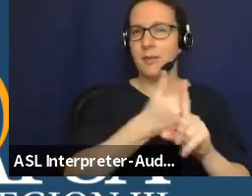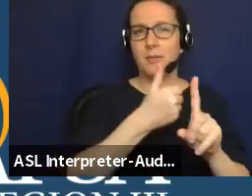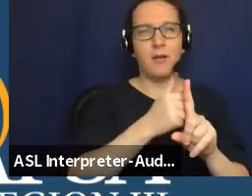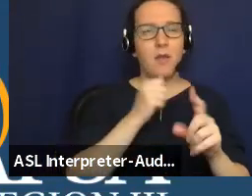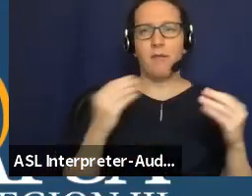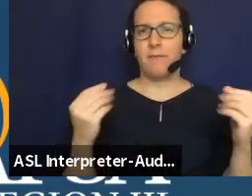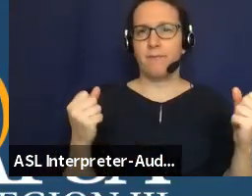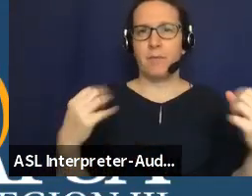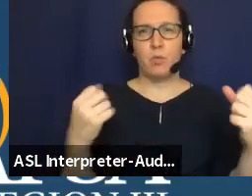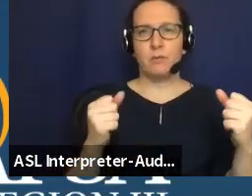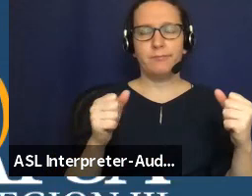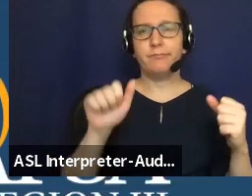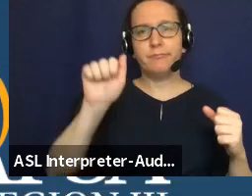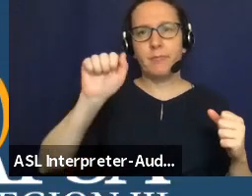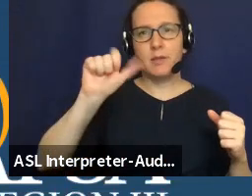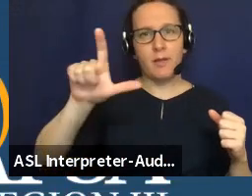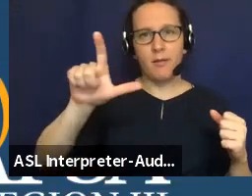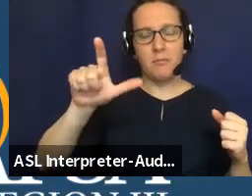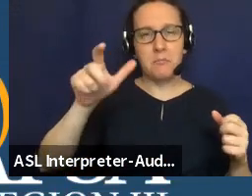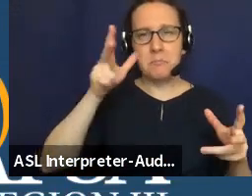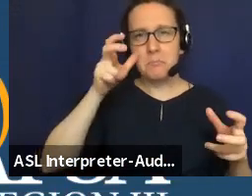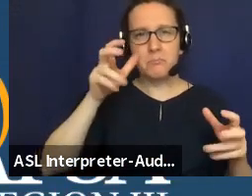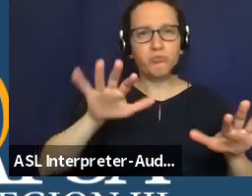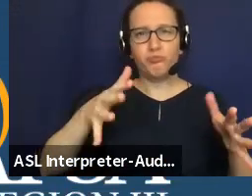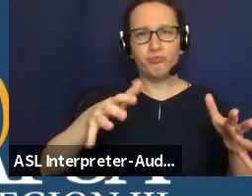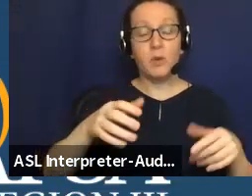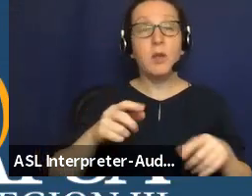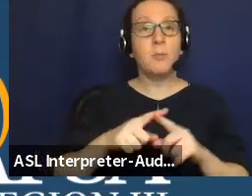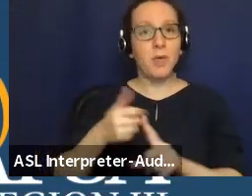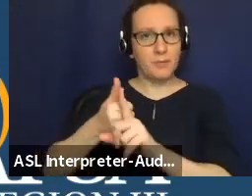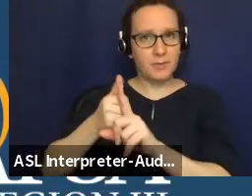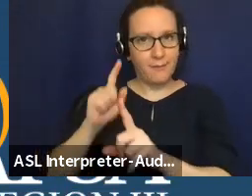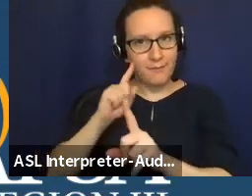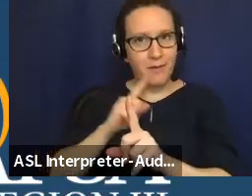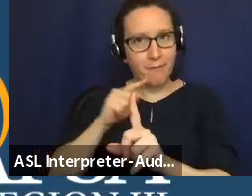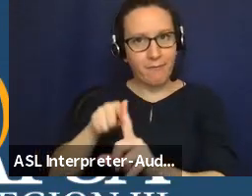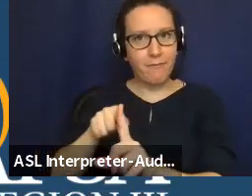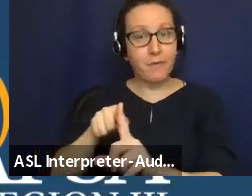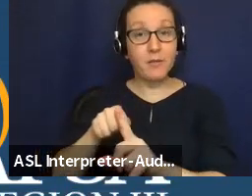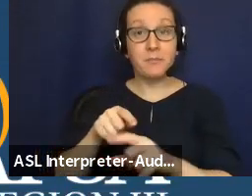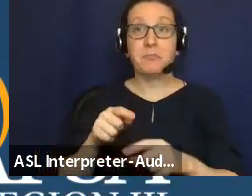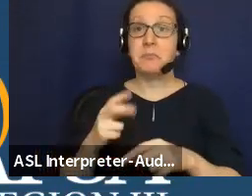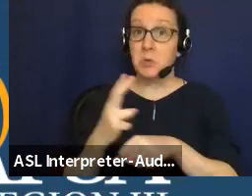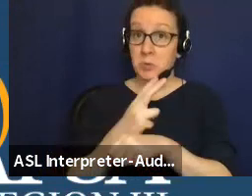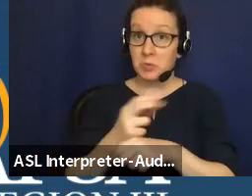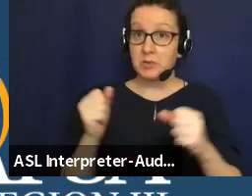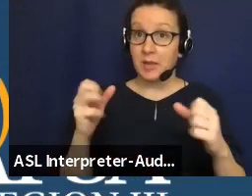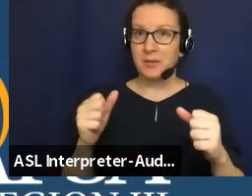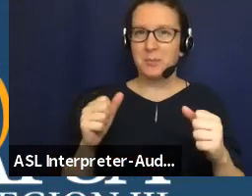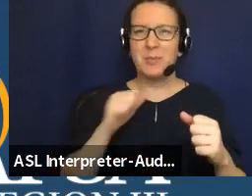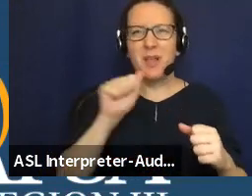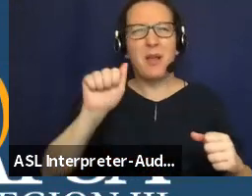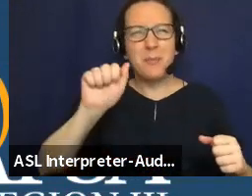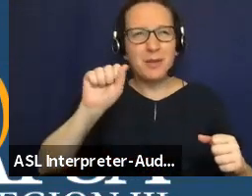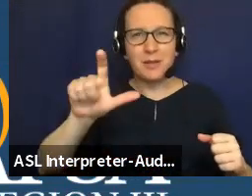American Sign Language, but they are deaf themselves, and use sign language, but maybe not American Sign